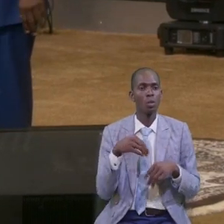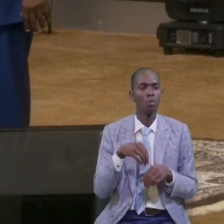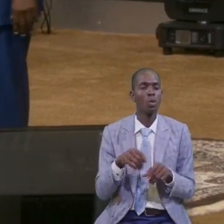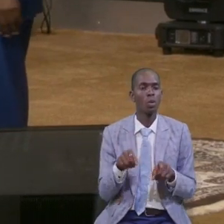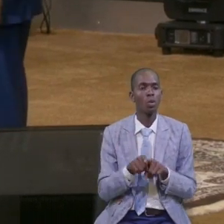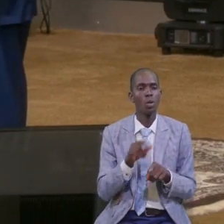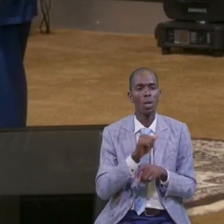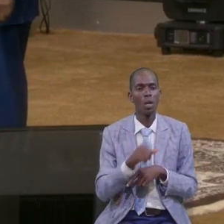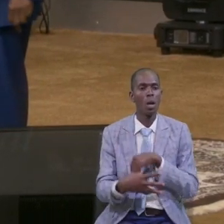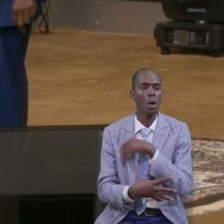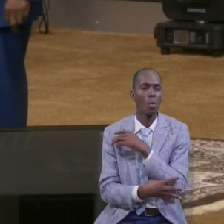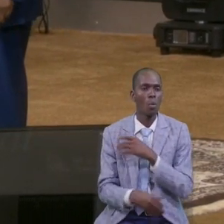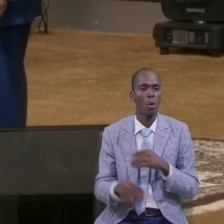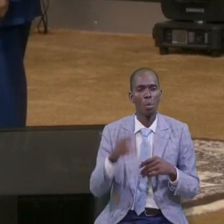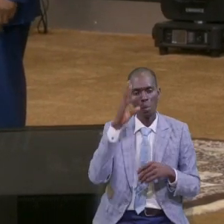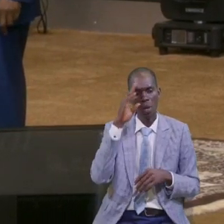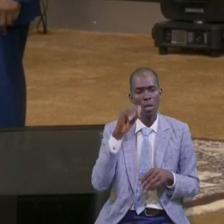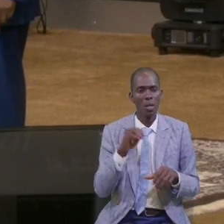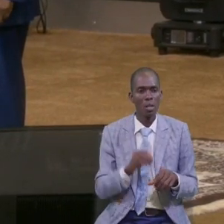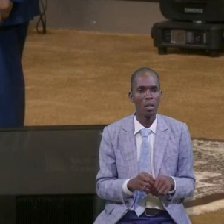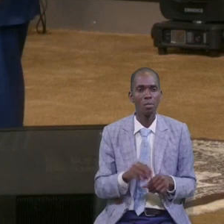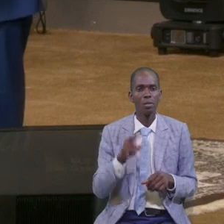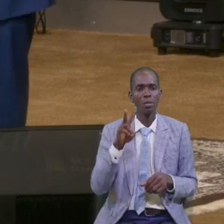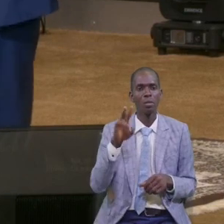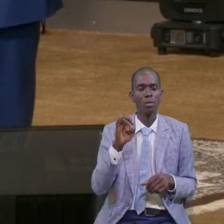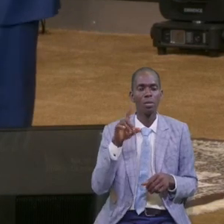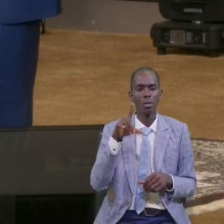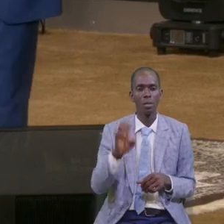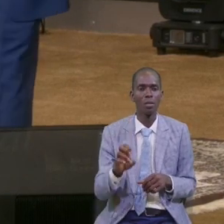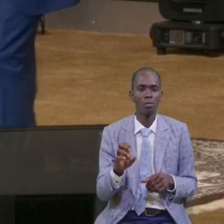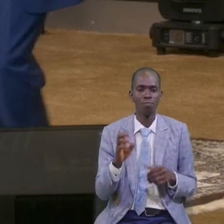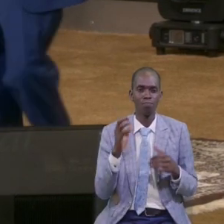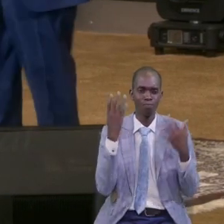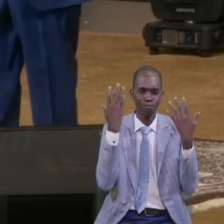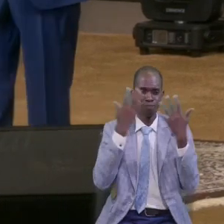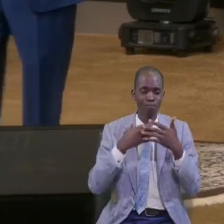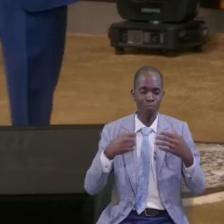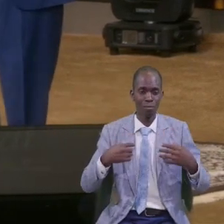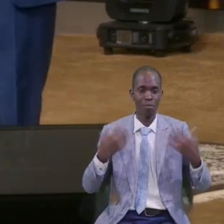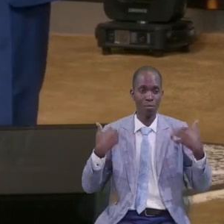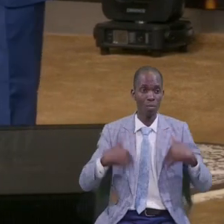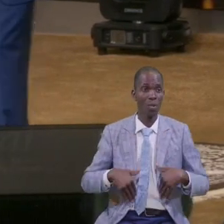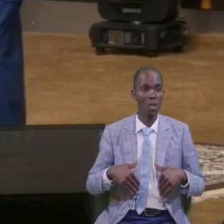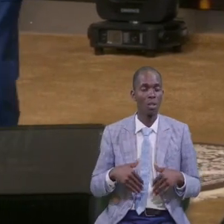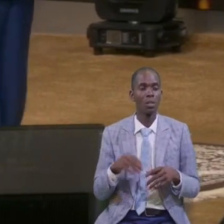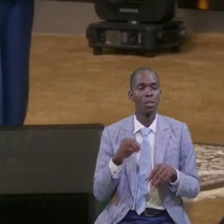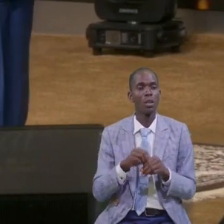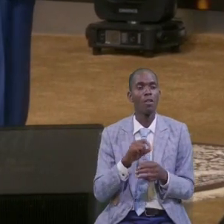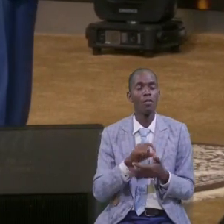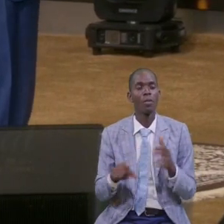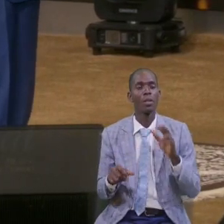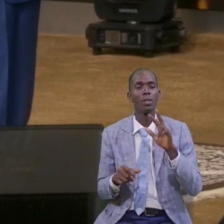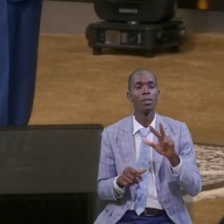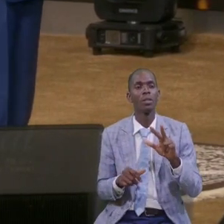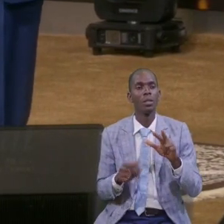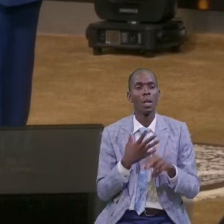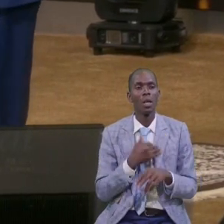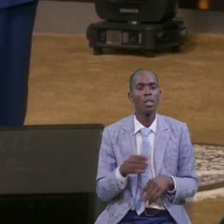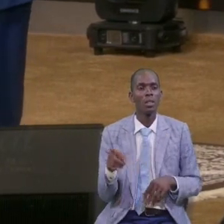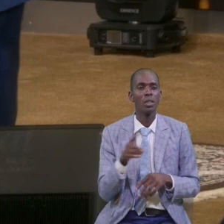also a poor man in vile raiment. In verse 3 it says, and ye